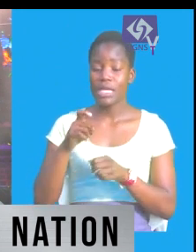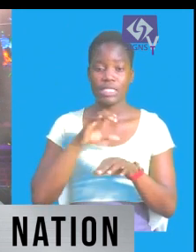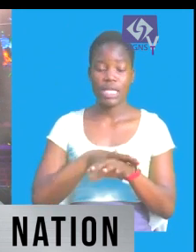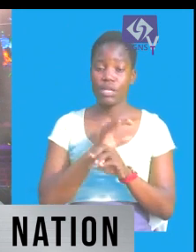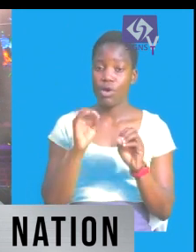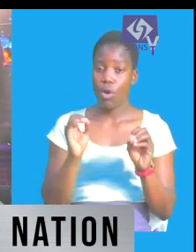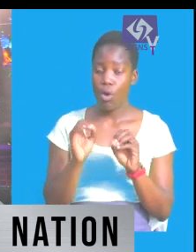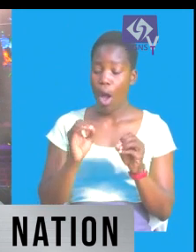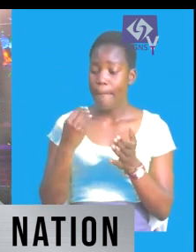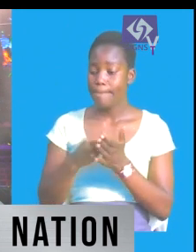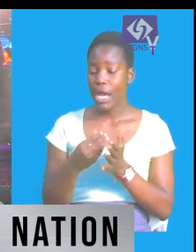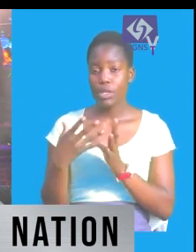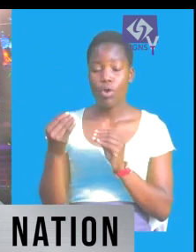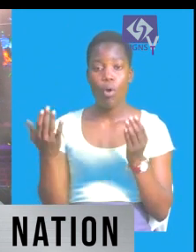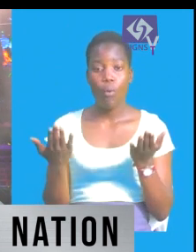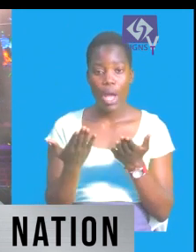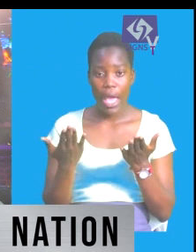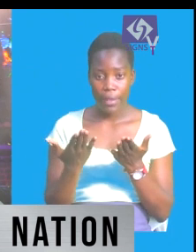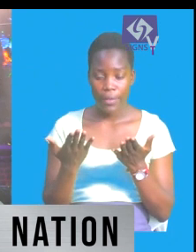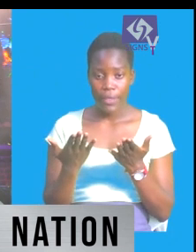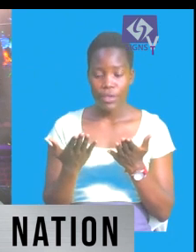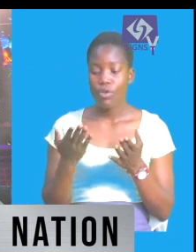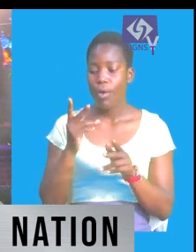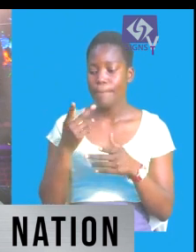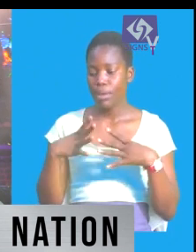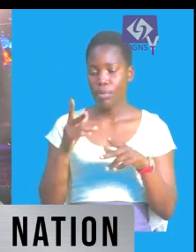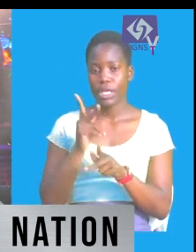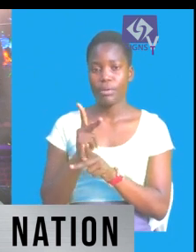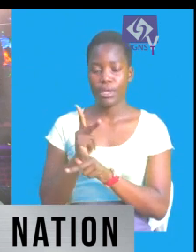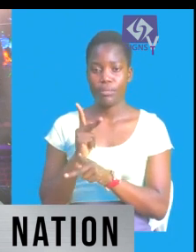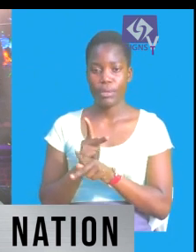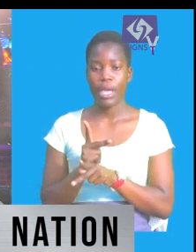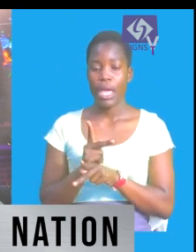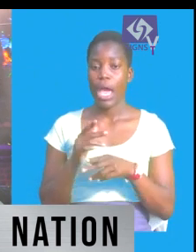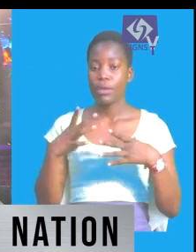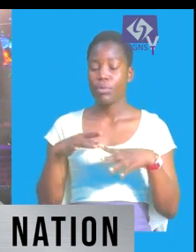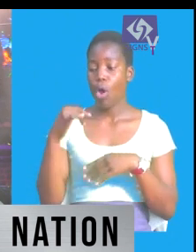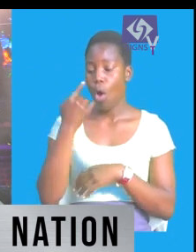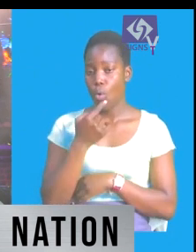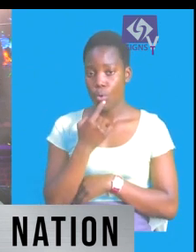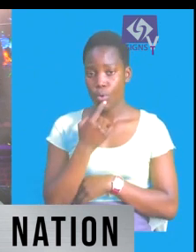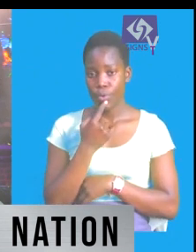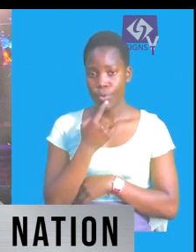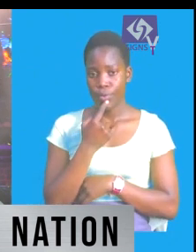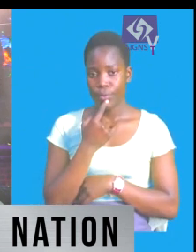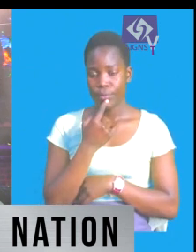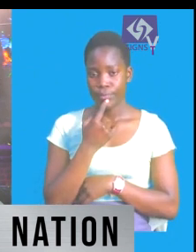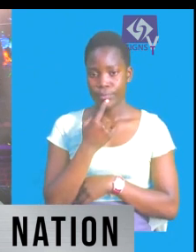does the money go? It ends up in people's pockets, and whoever is supposed